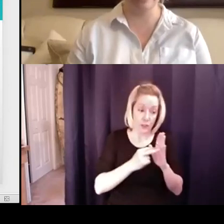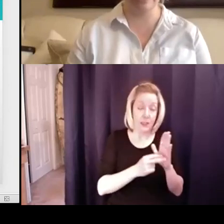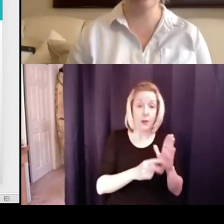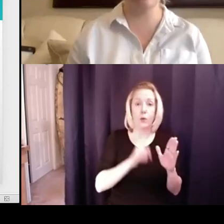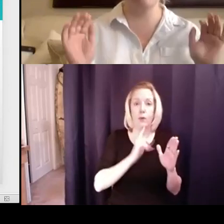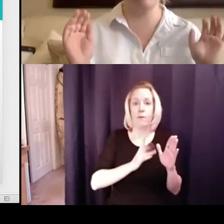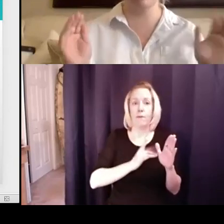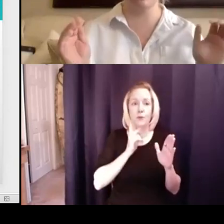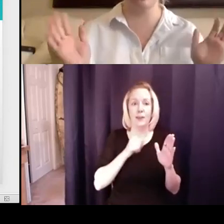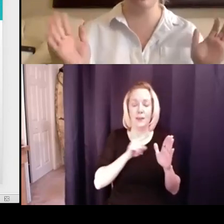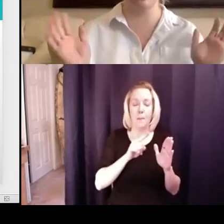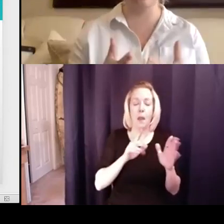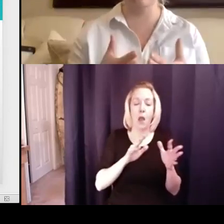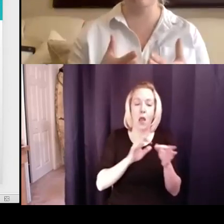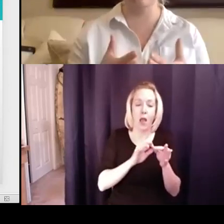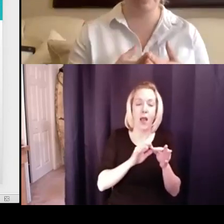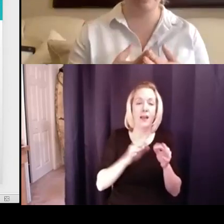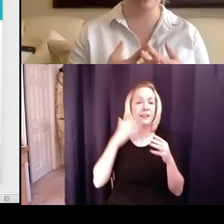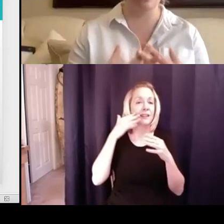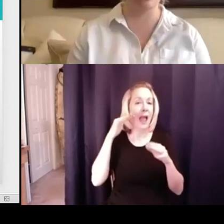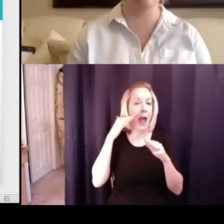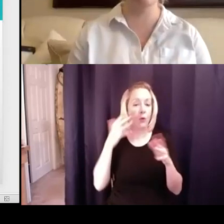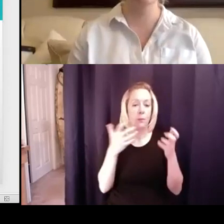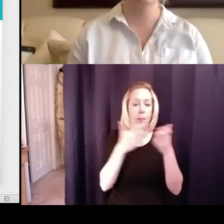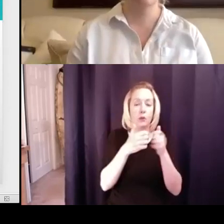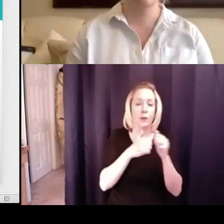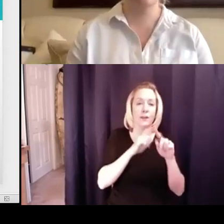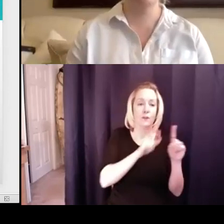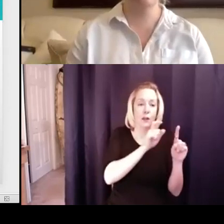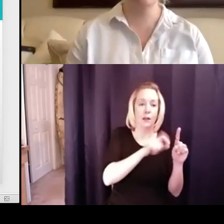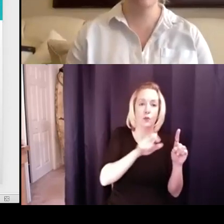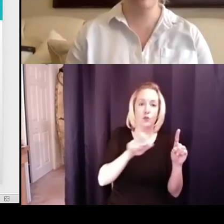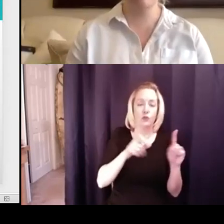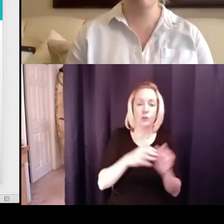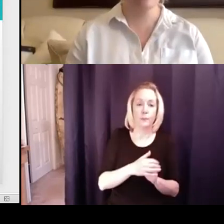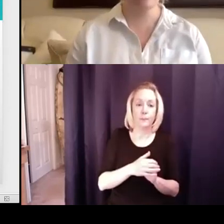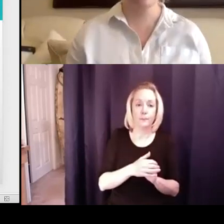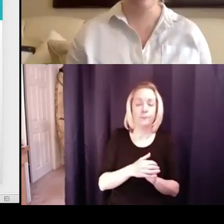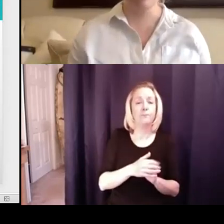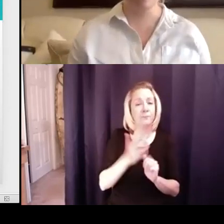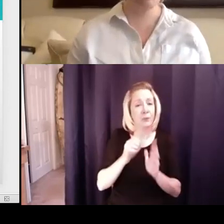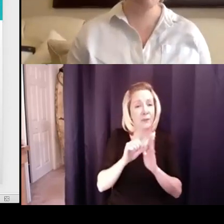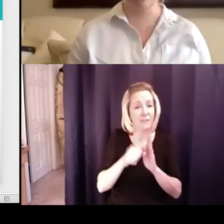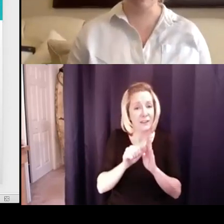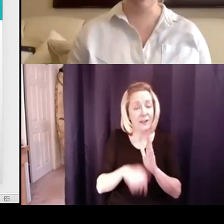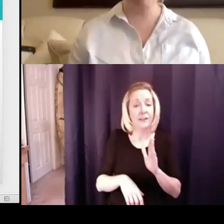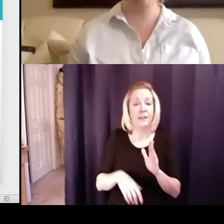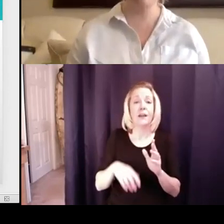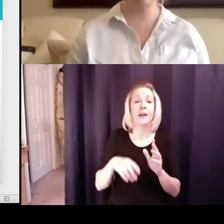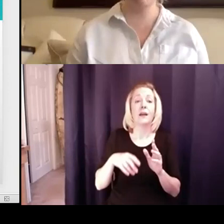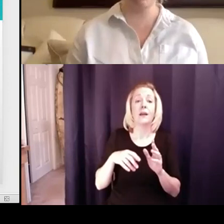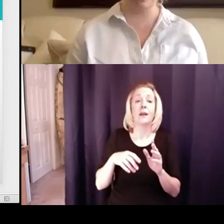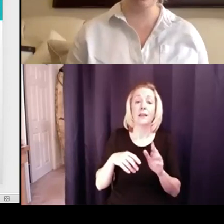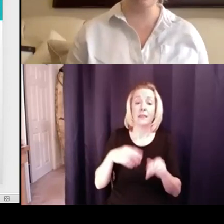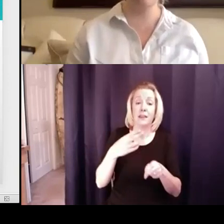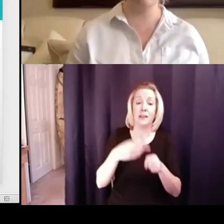letter sounds and then being able to take the letter sounds and blend them into words. I do want to emphasize letter names, they are important,